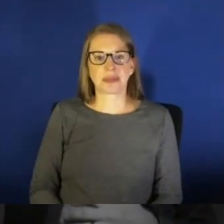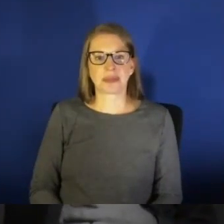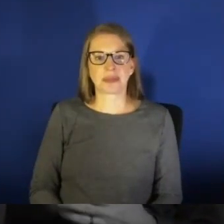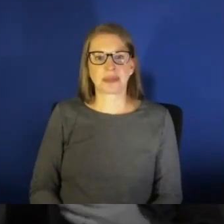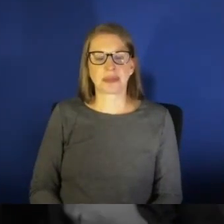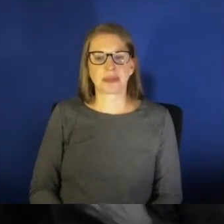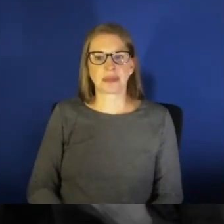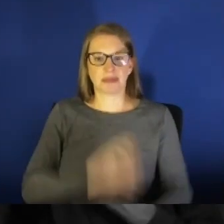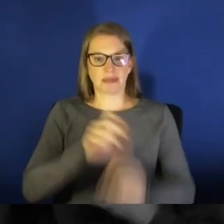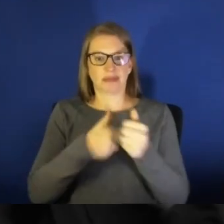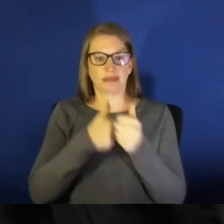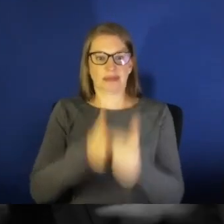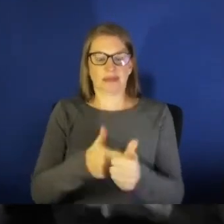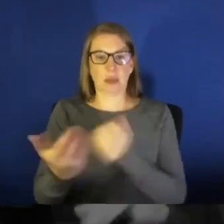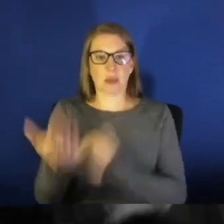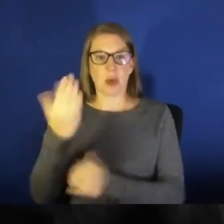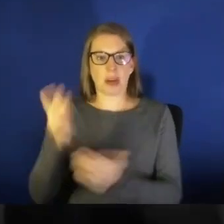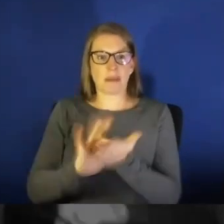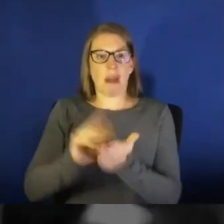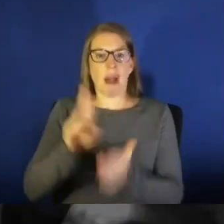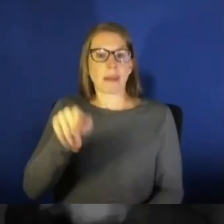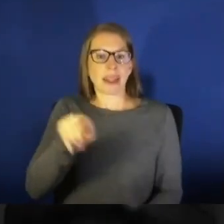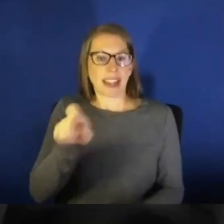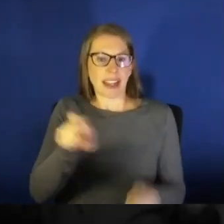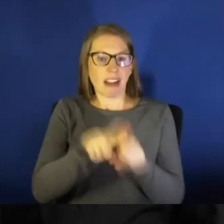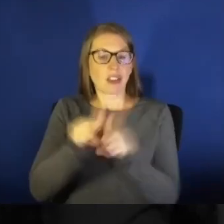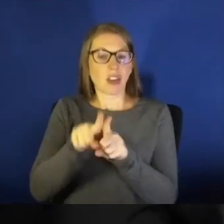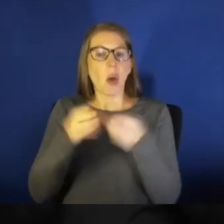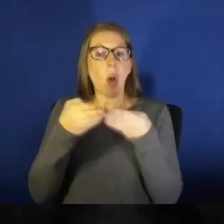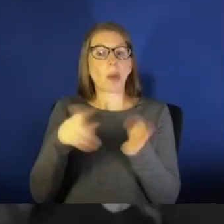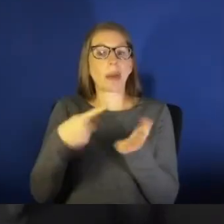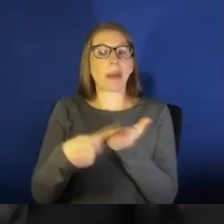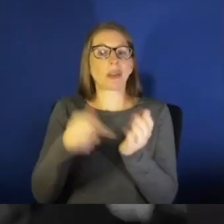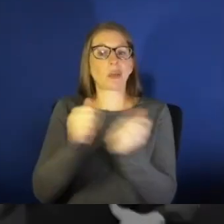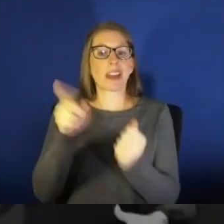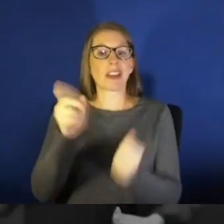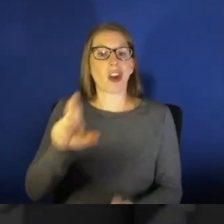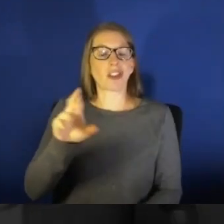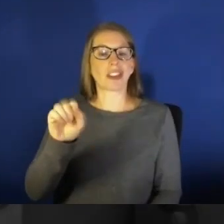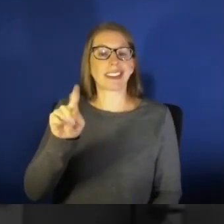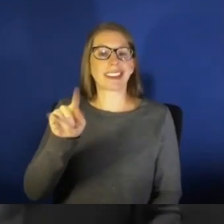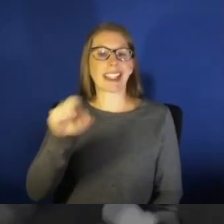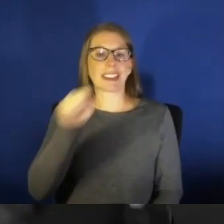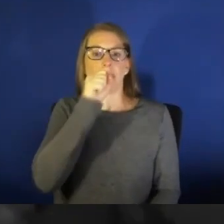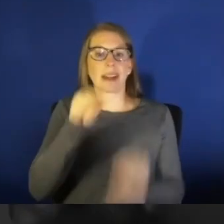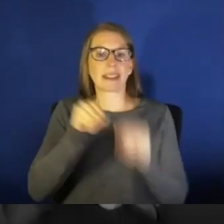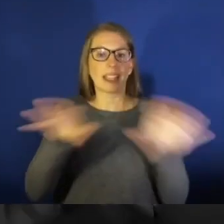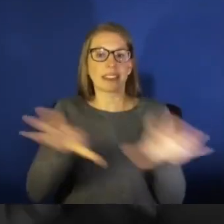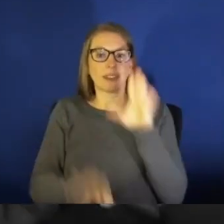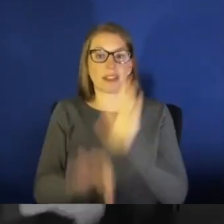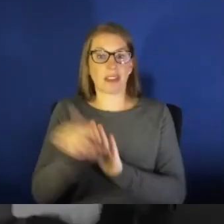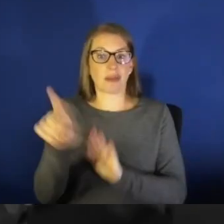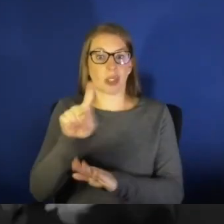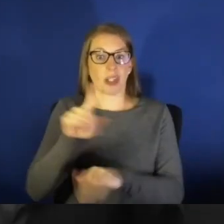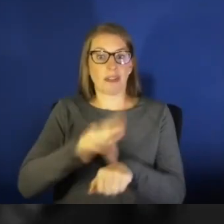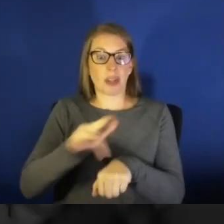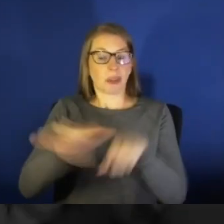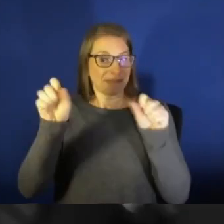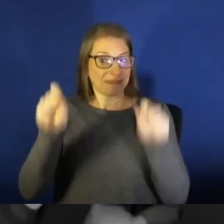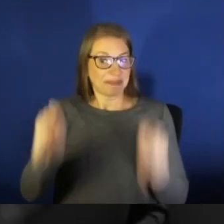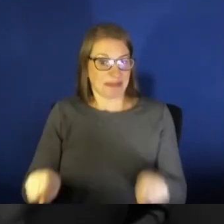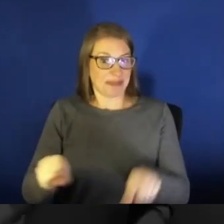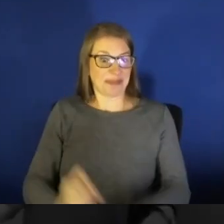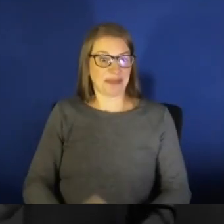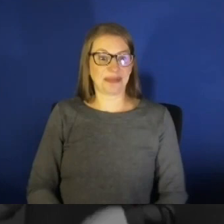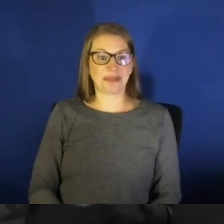Subscribe to our morning medical update and open mics with Dr. Stites podcasts. Now, everywhere podcasts are available.